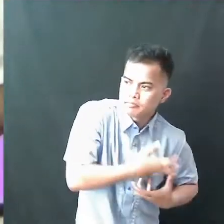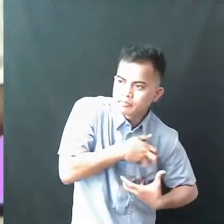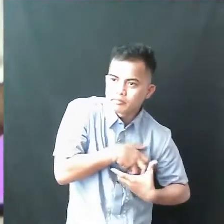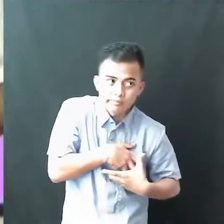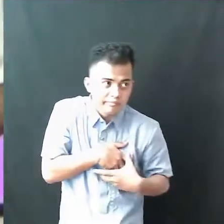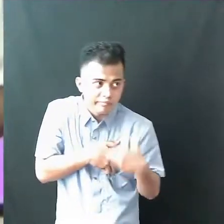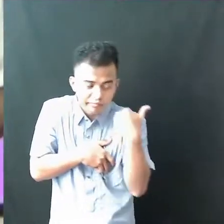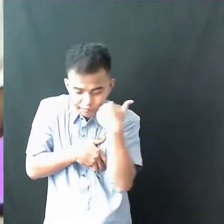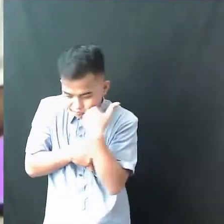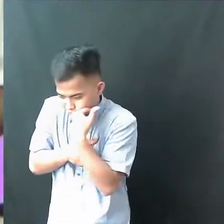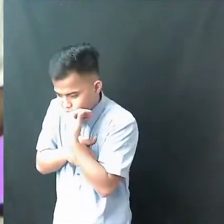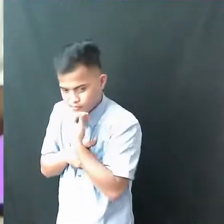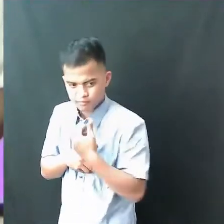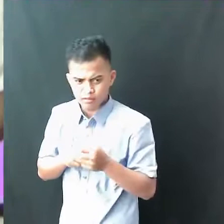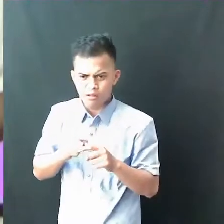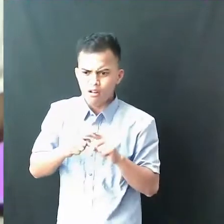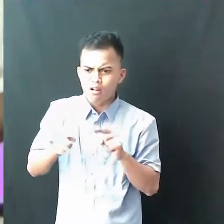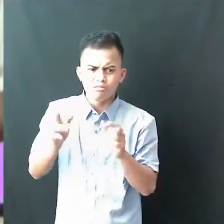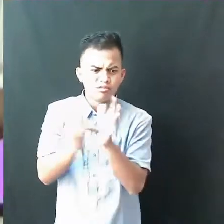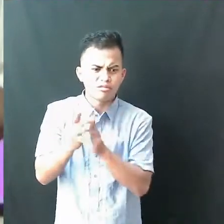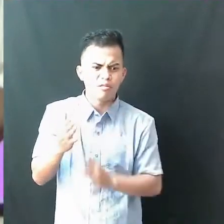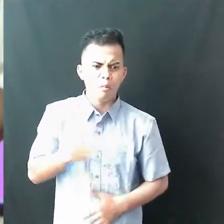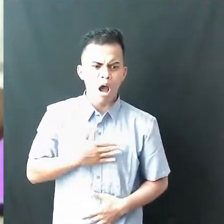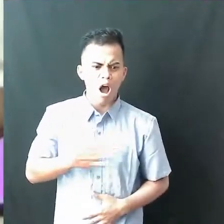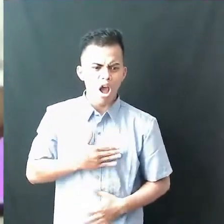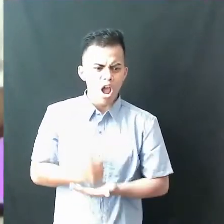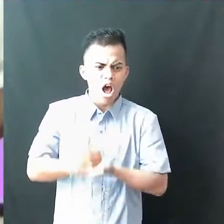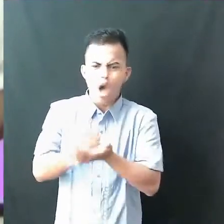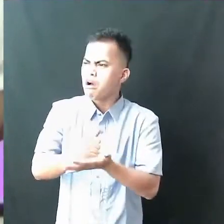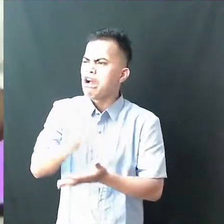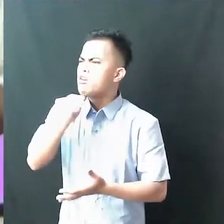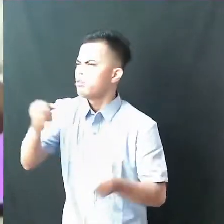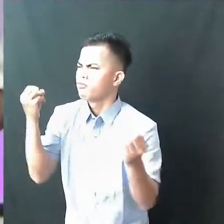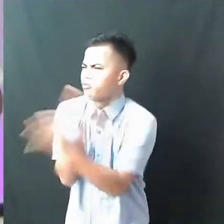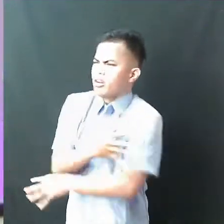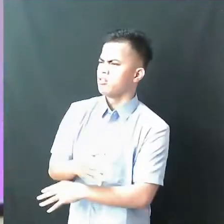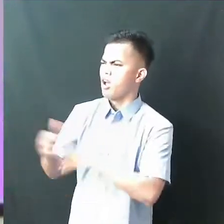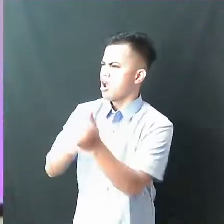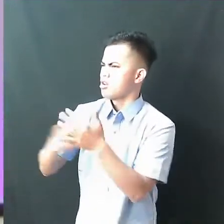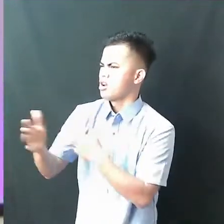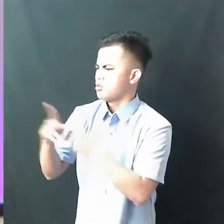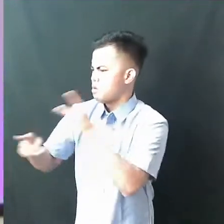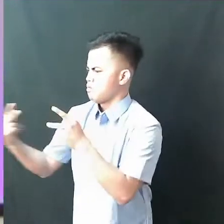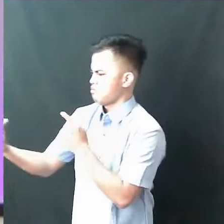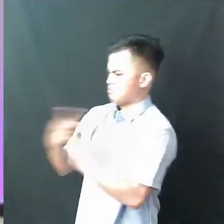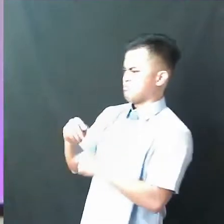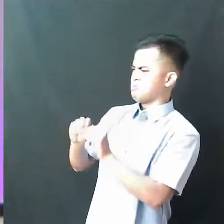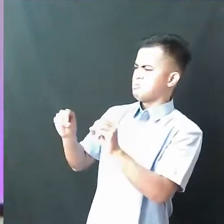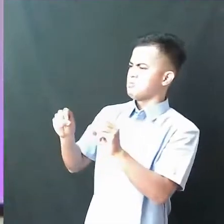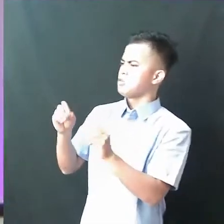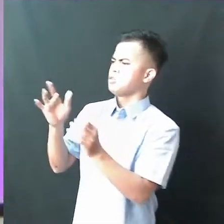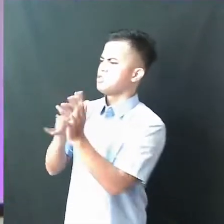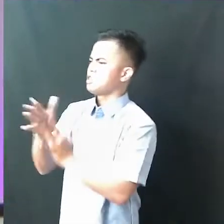The Lord is my helper, and I will not fear what man shall do unto me. Hold